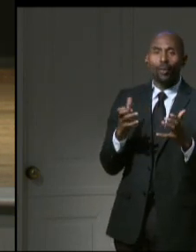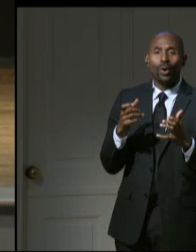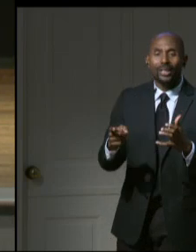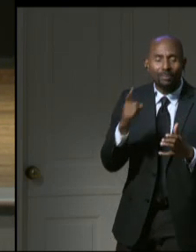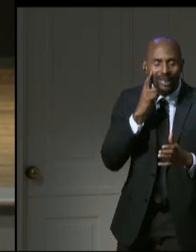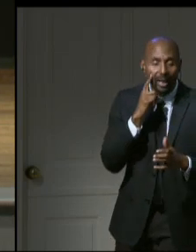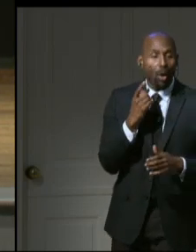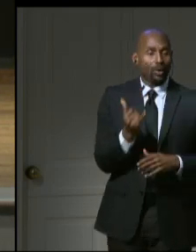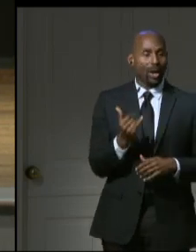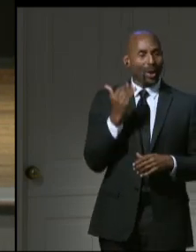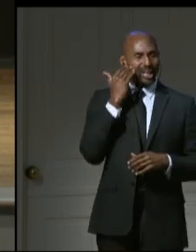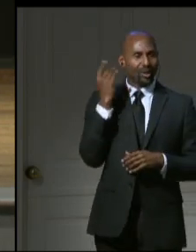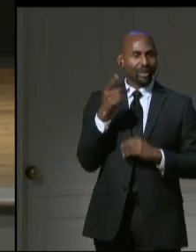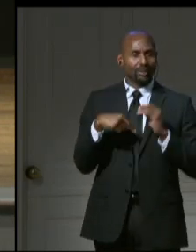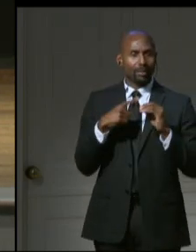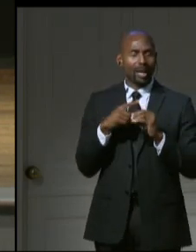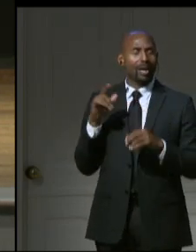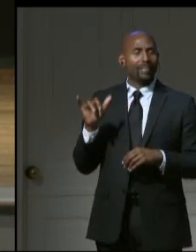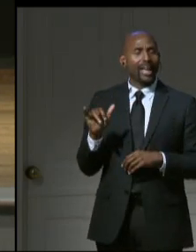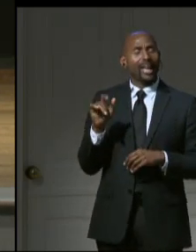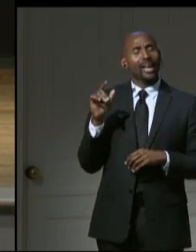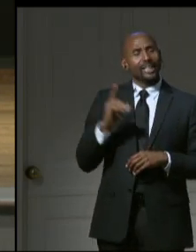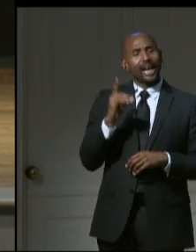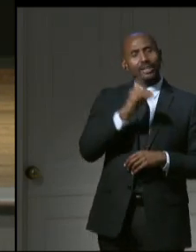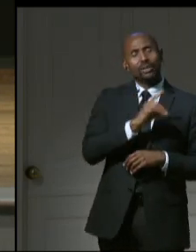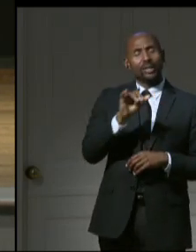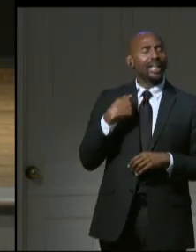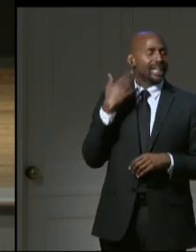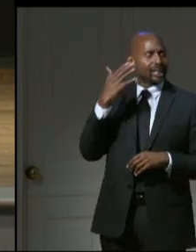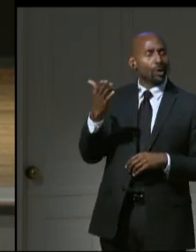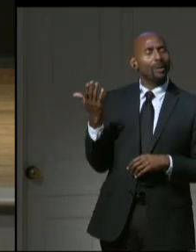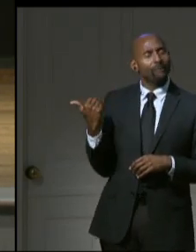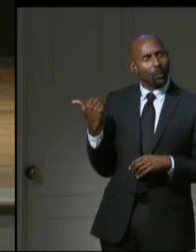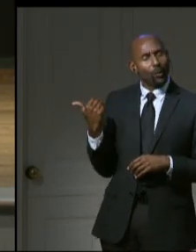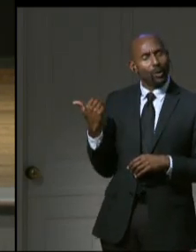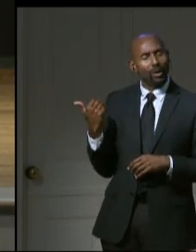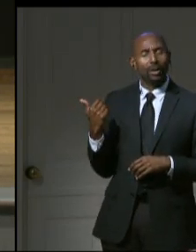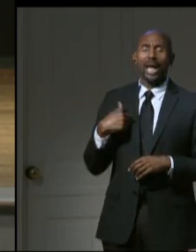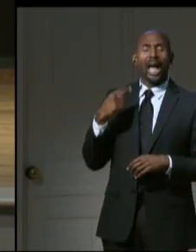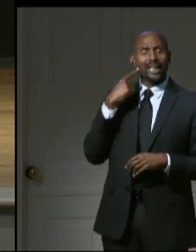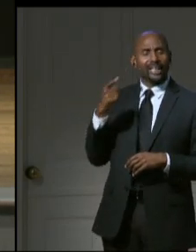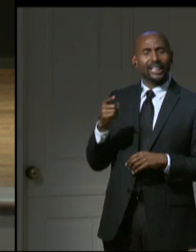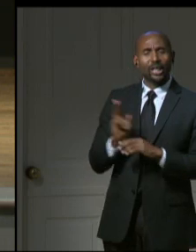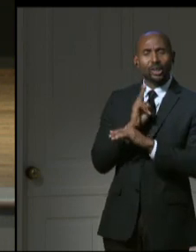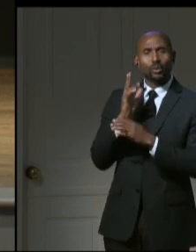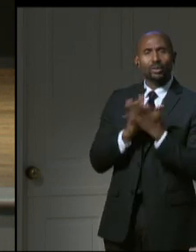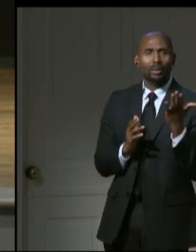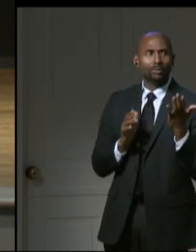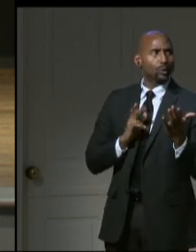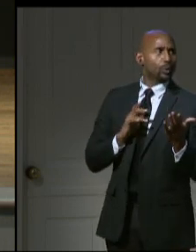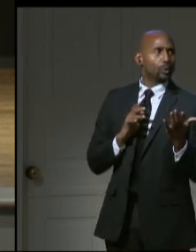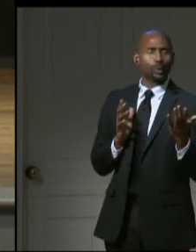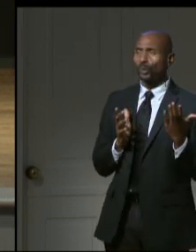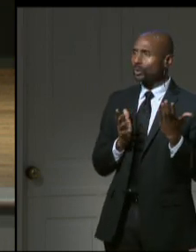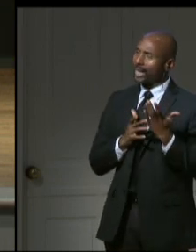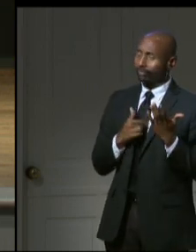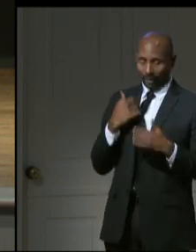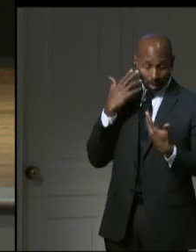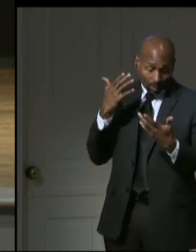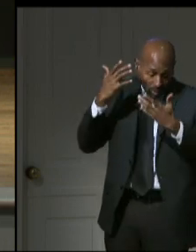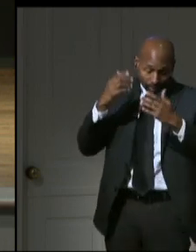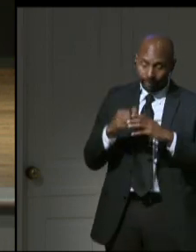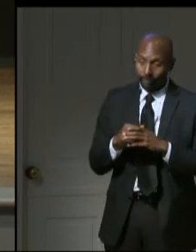a Triceratops I didn't know before, and I think they used some cool tech, I don't know. So